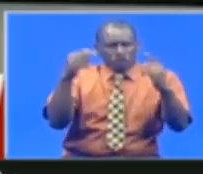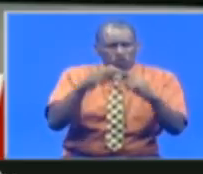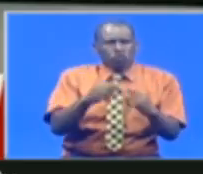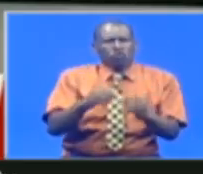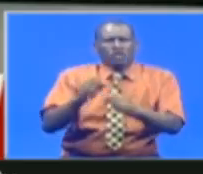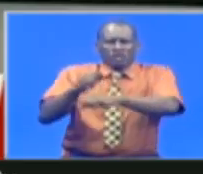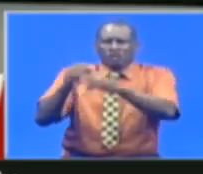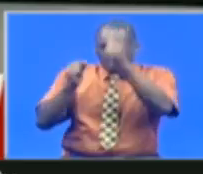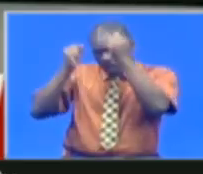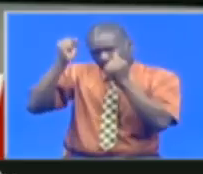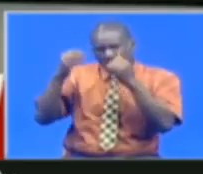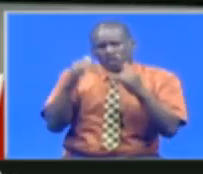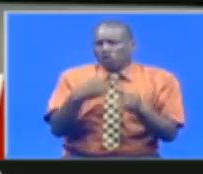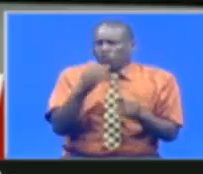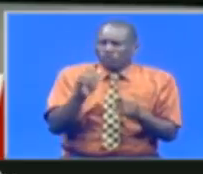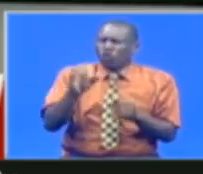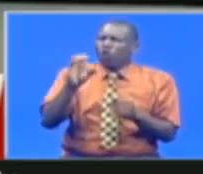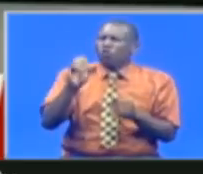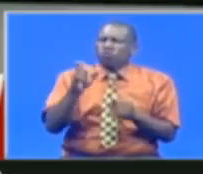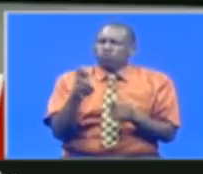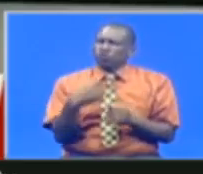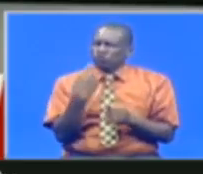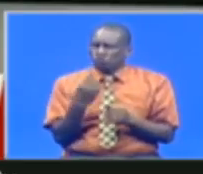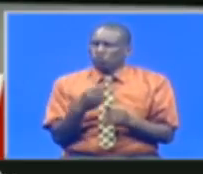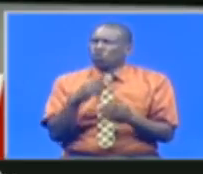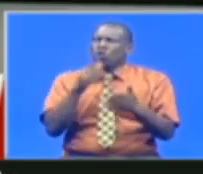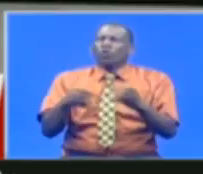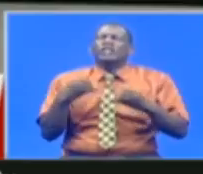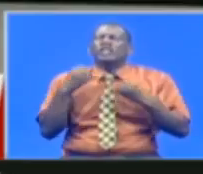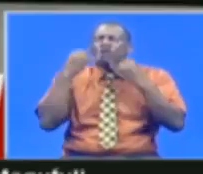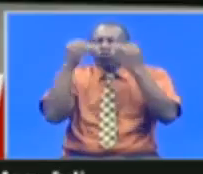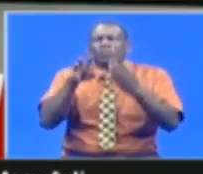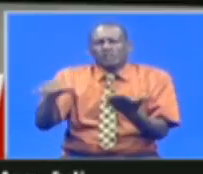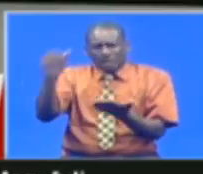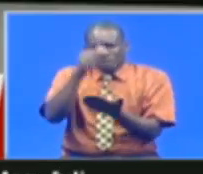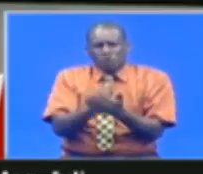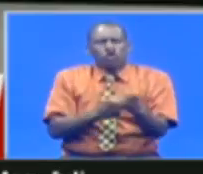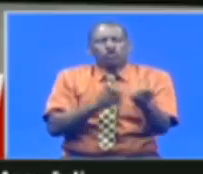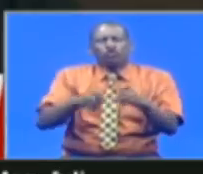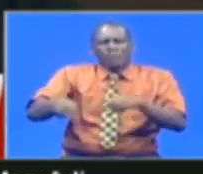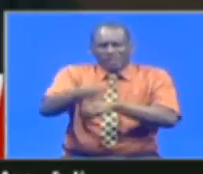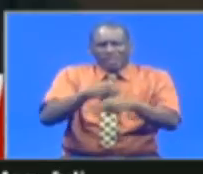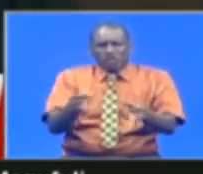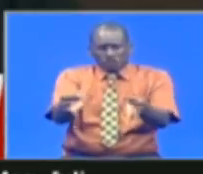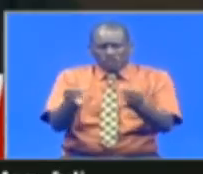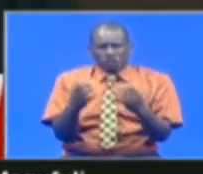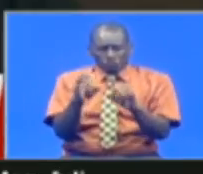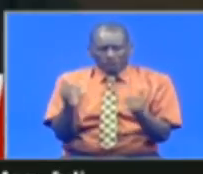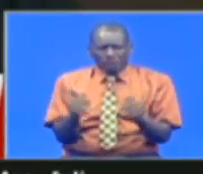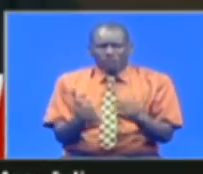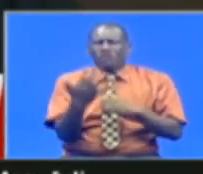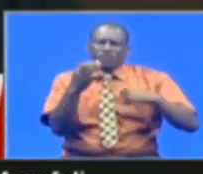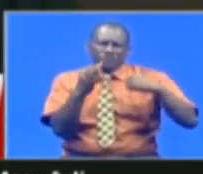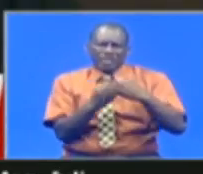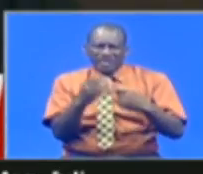is this man, Ukur Yattani Kanacho, and what informs his appointment to manage the National Treasury? Well, the